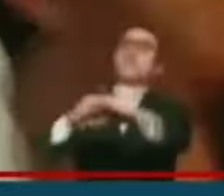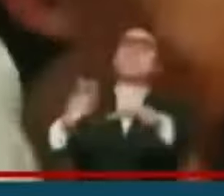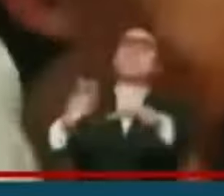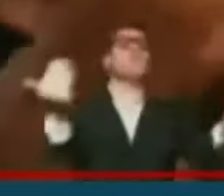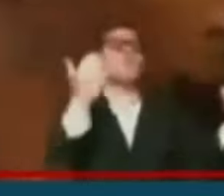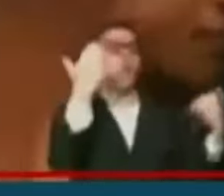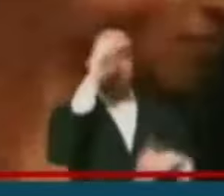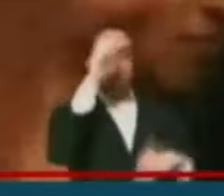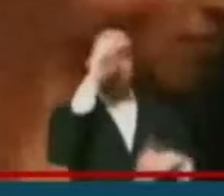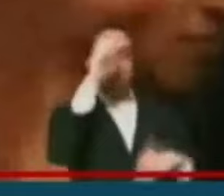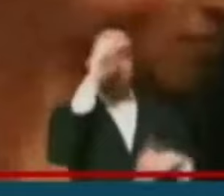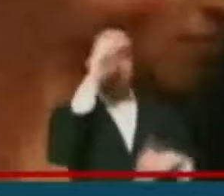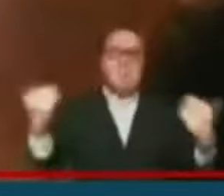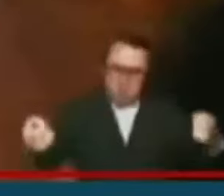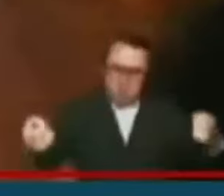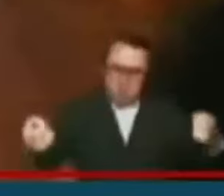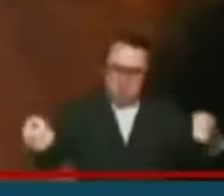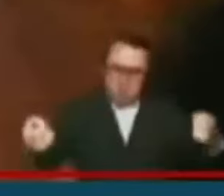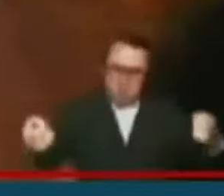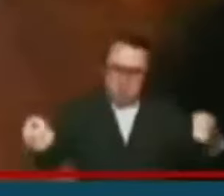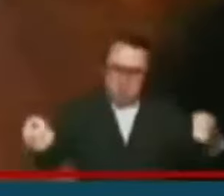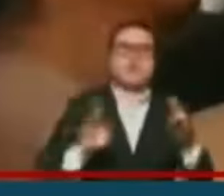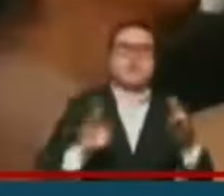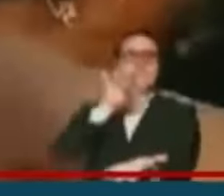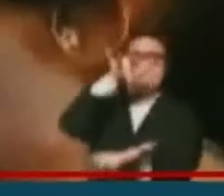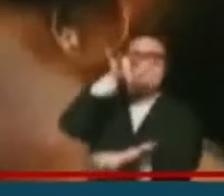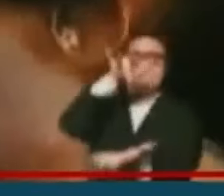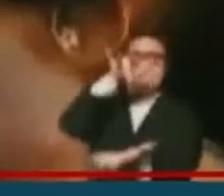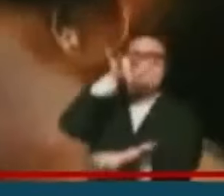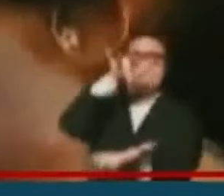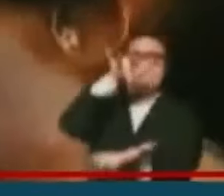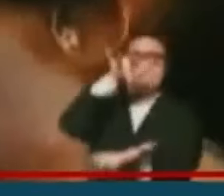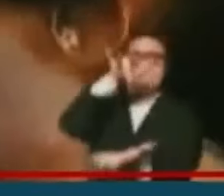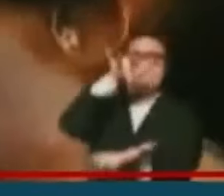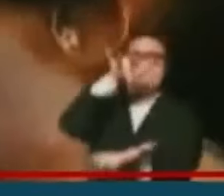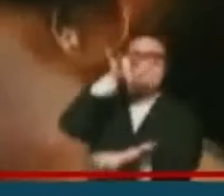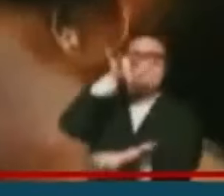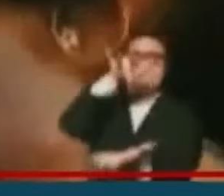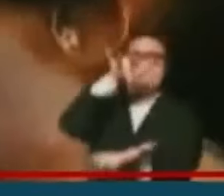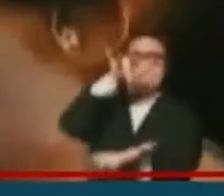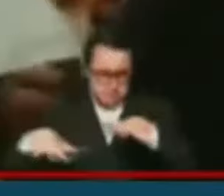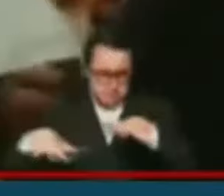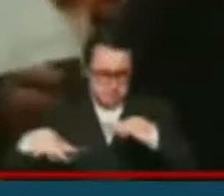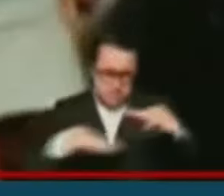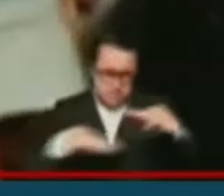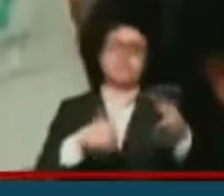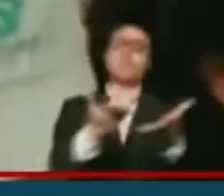I invite the people of Colombia to put themselves in the front line because it's time to move on.